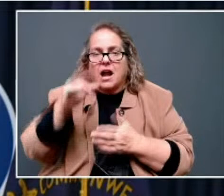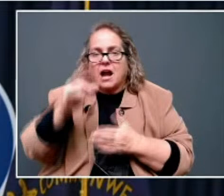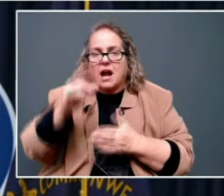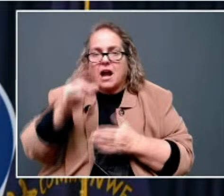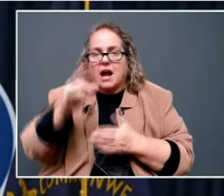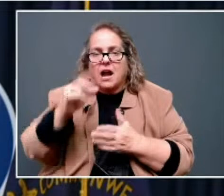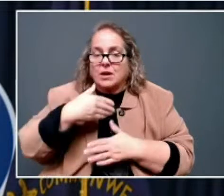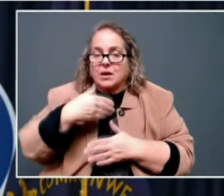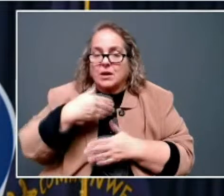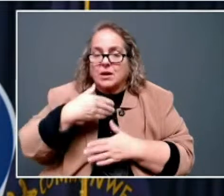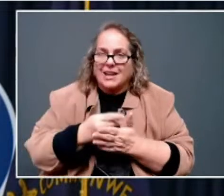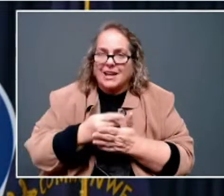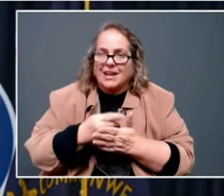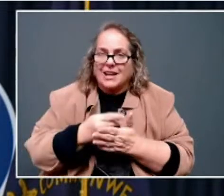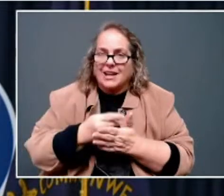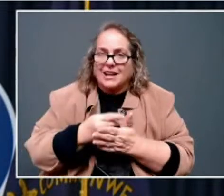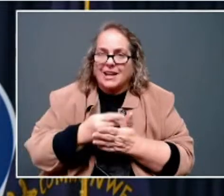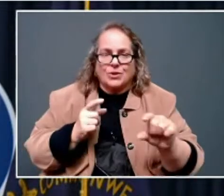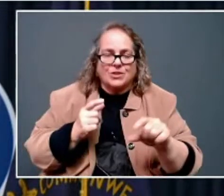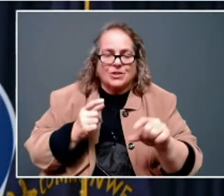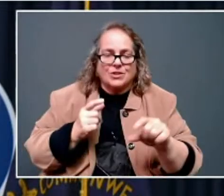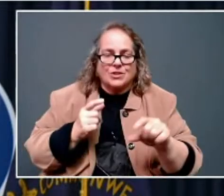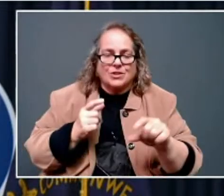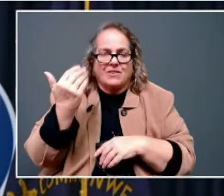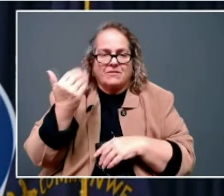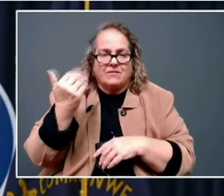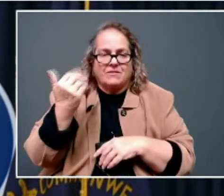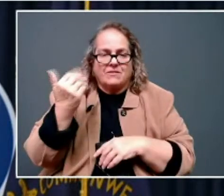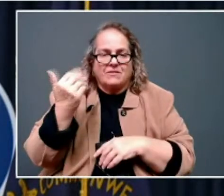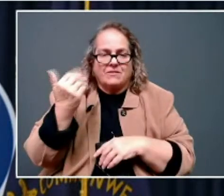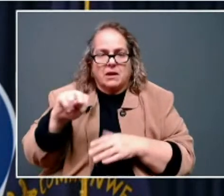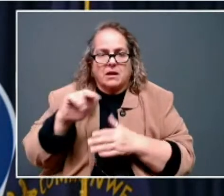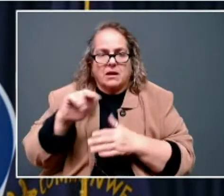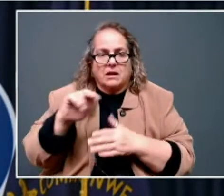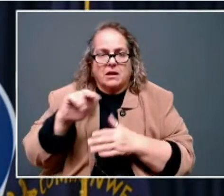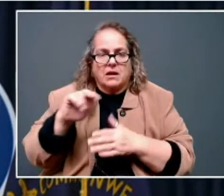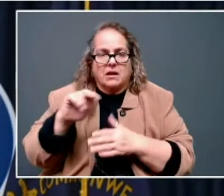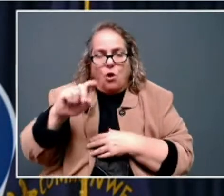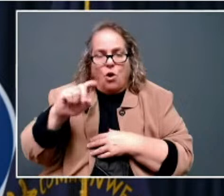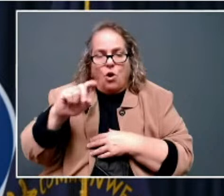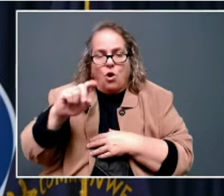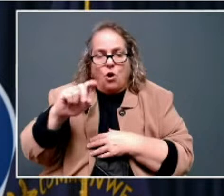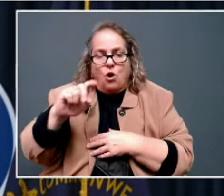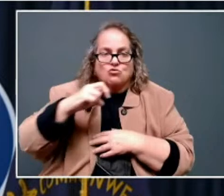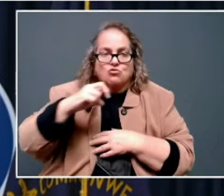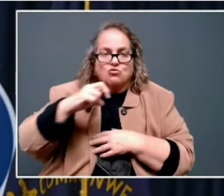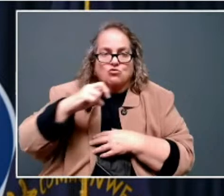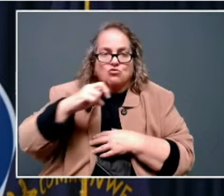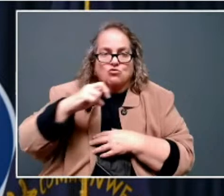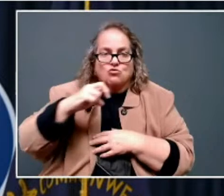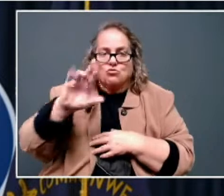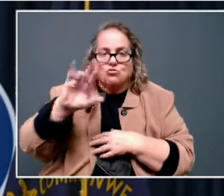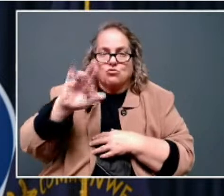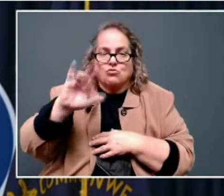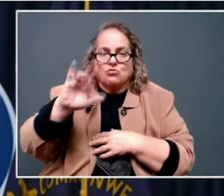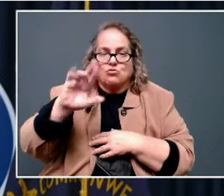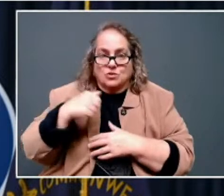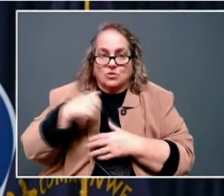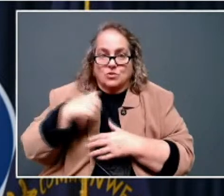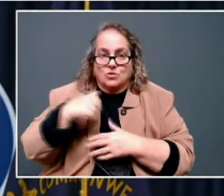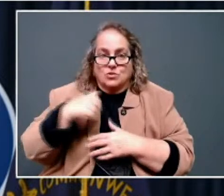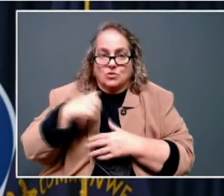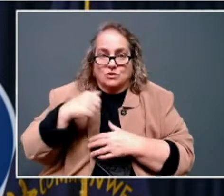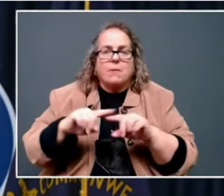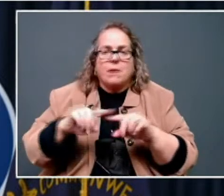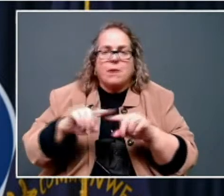So there's $15 million, say, for travel trailers, which we need and we discussed, but there's no money for the utility hookups